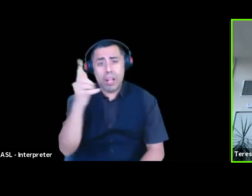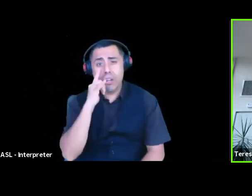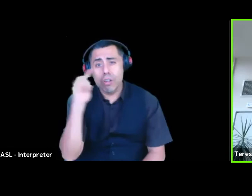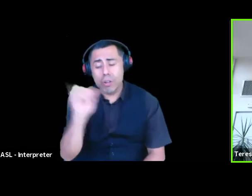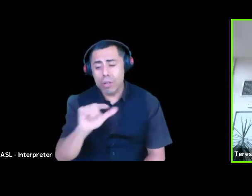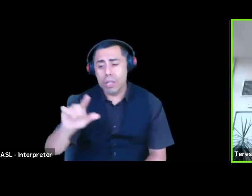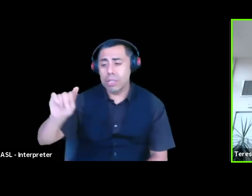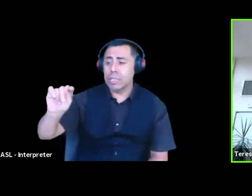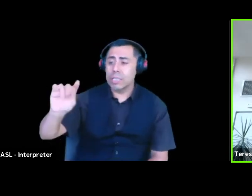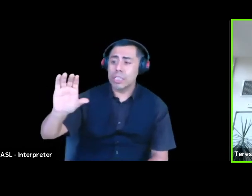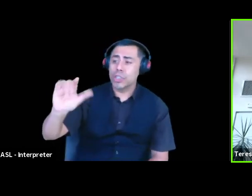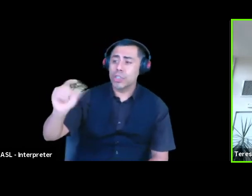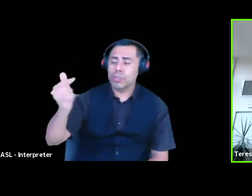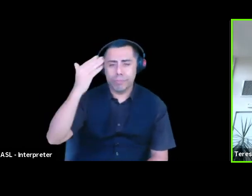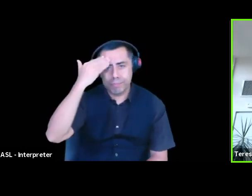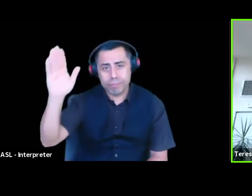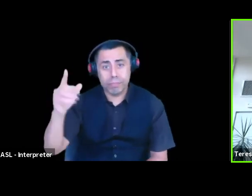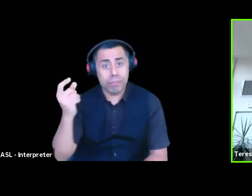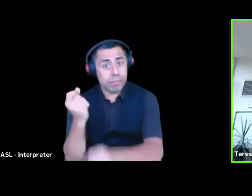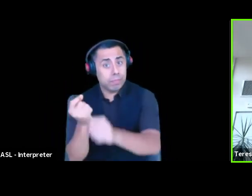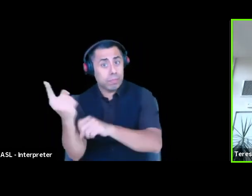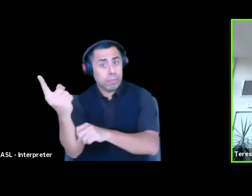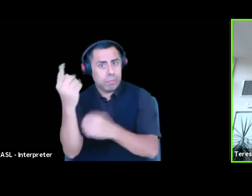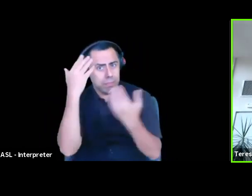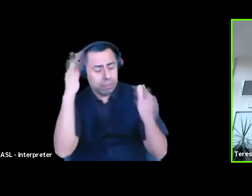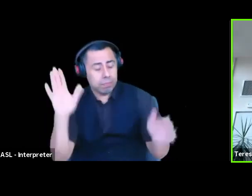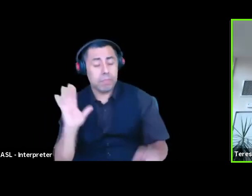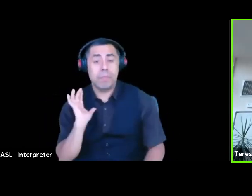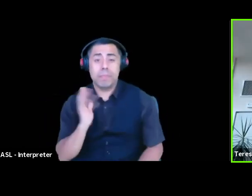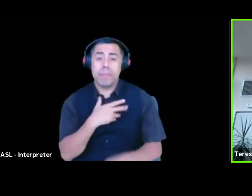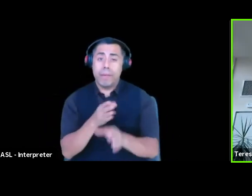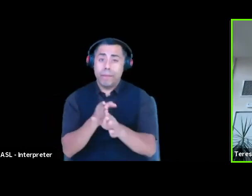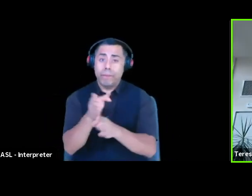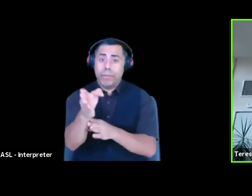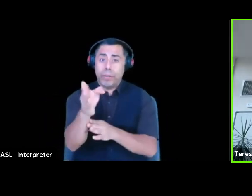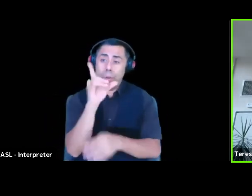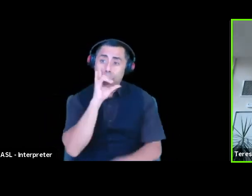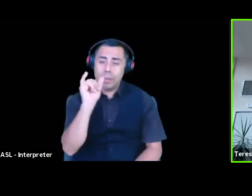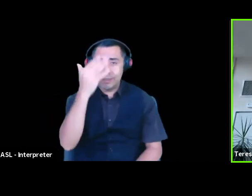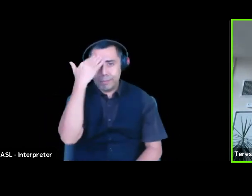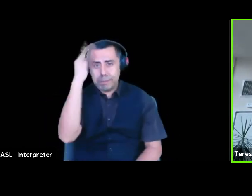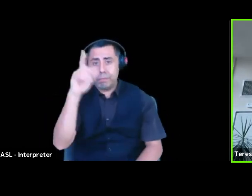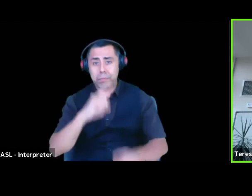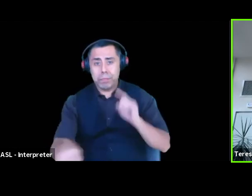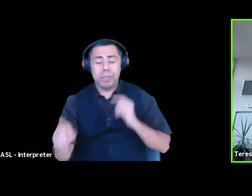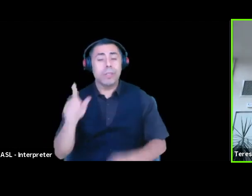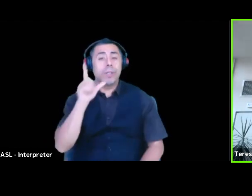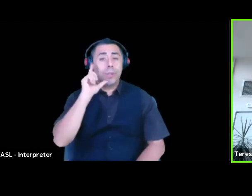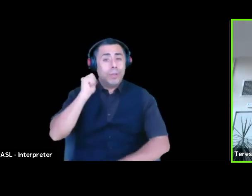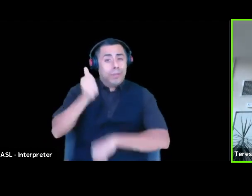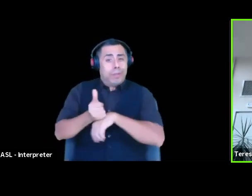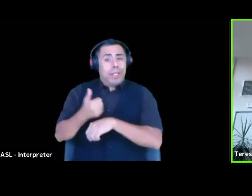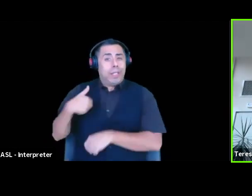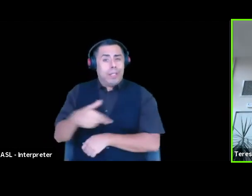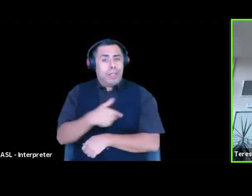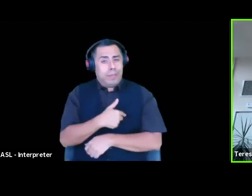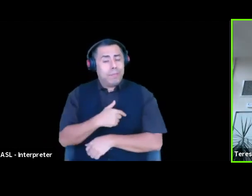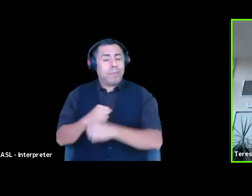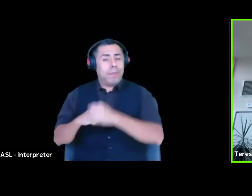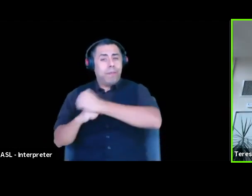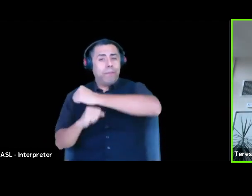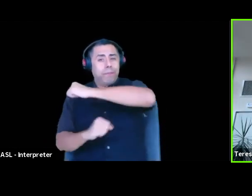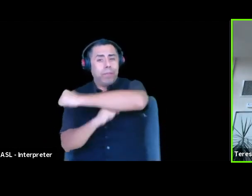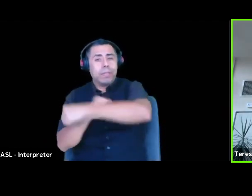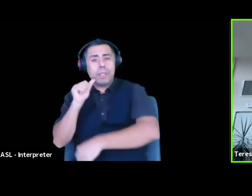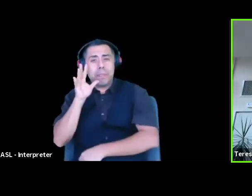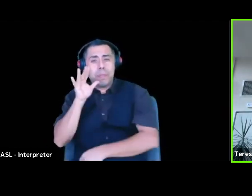our field will look like either. But just like our founding mothers of 60 years ago, many of you, many of us